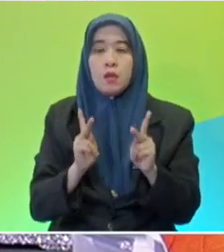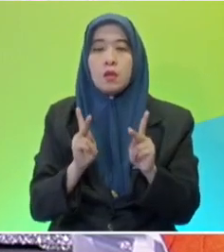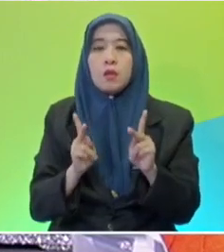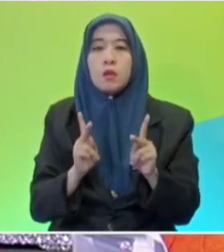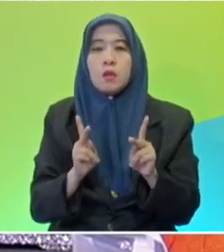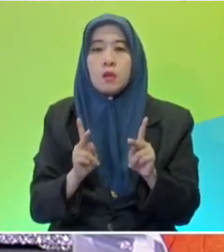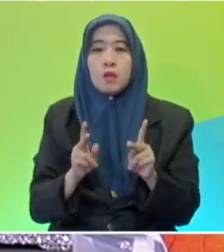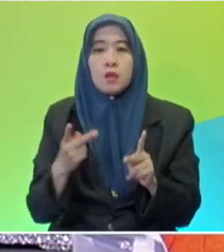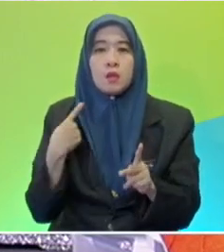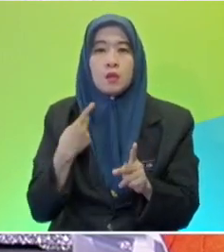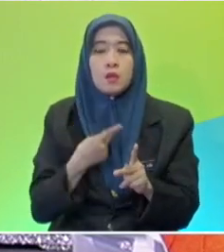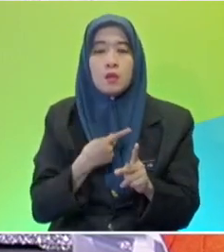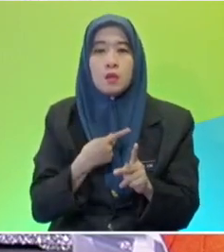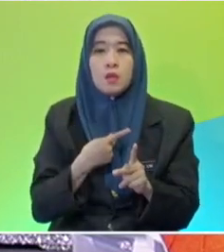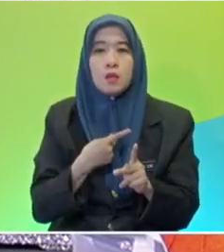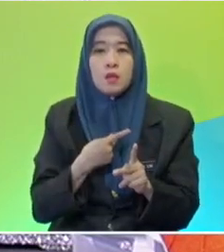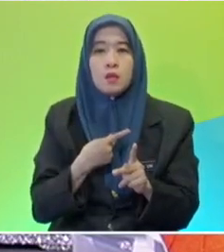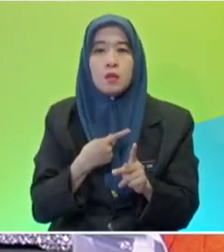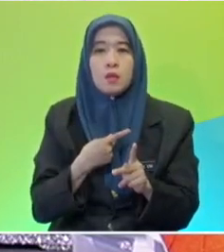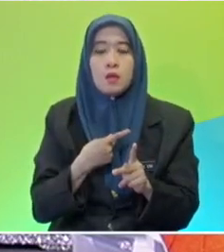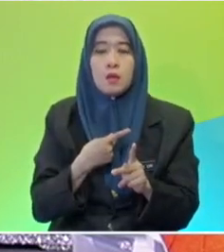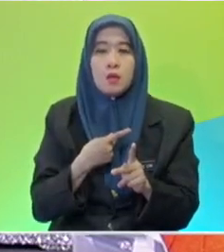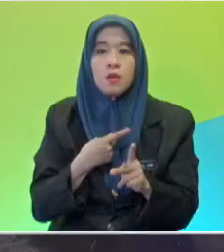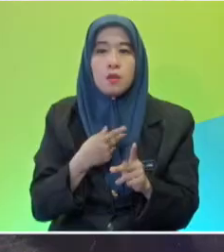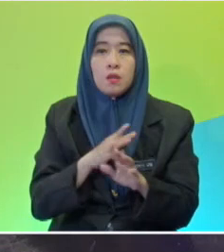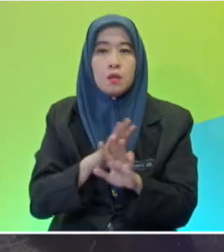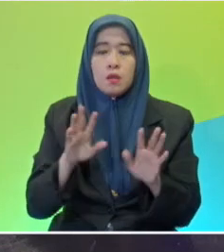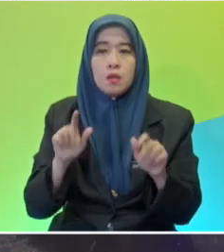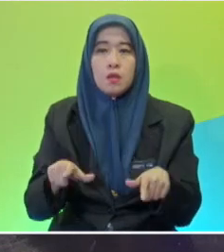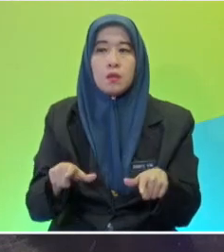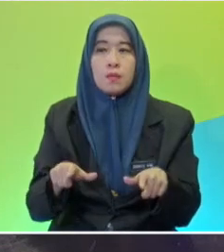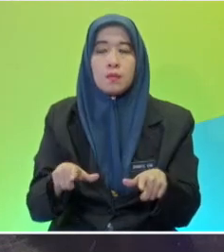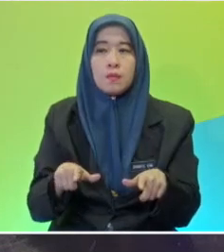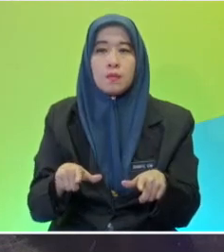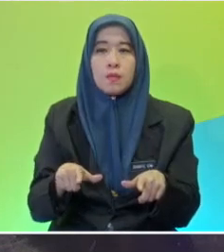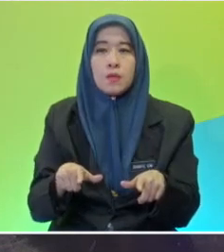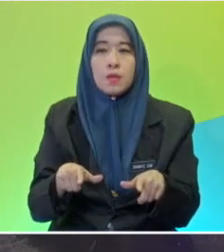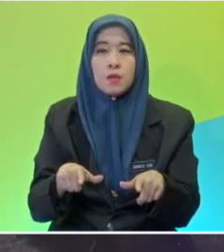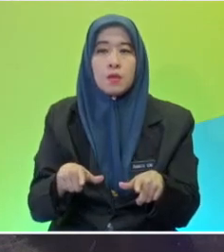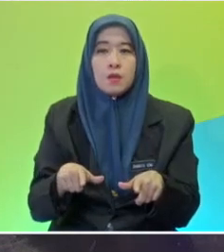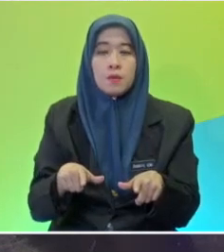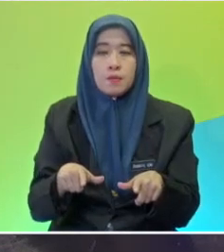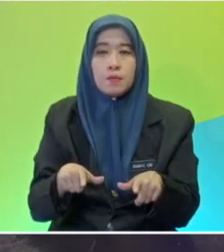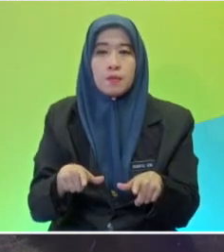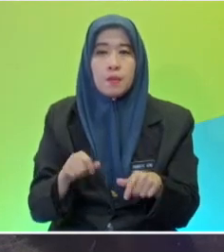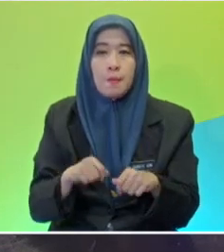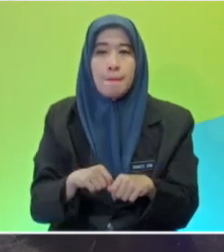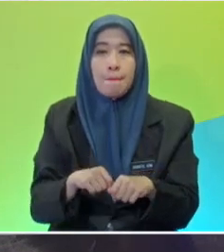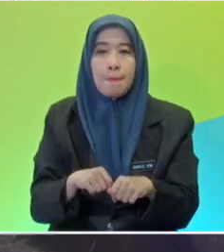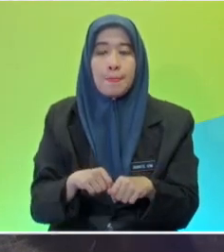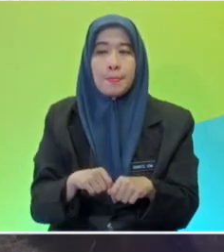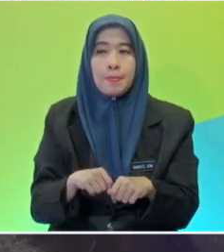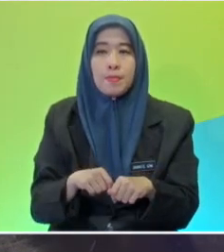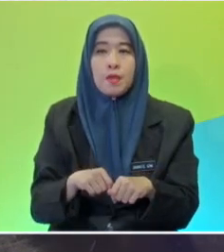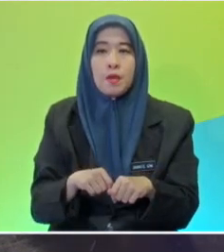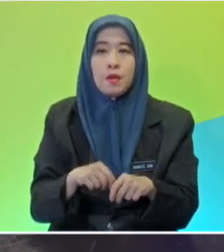I think they won't be able to grow, and they will eventually die. Yeah, they will wilt first, then they will